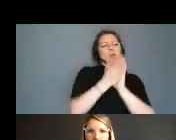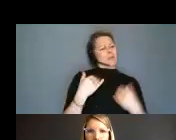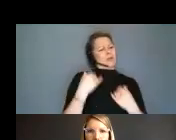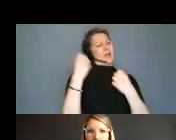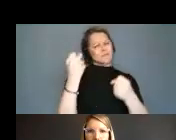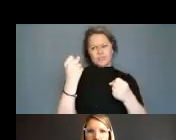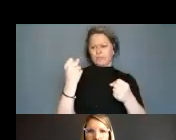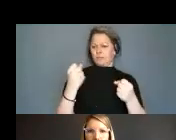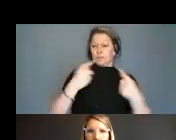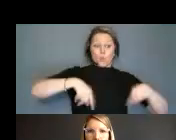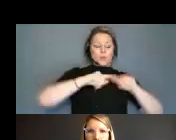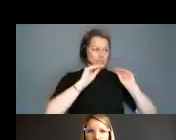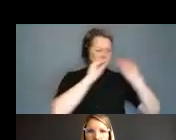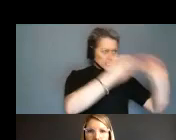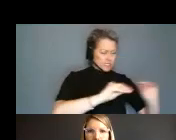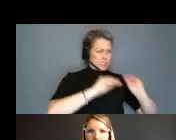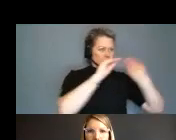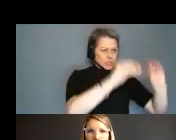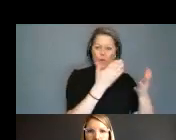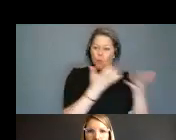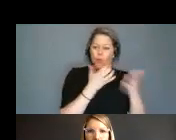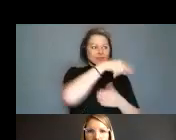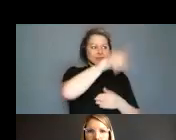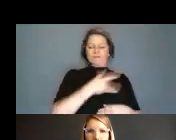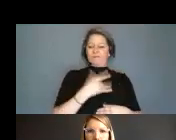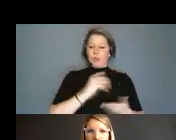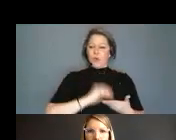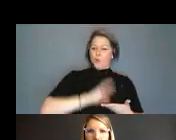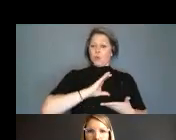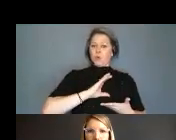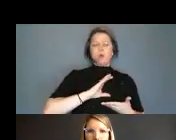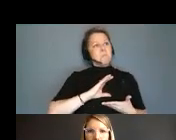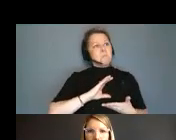there's a lot of education and effort that goes into that.